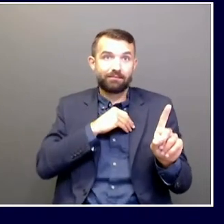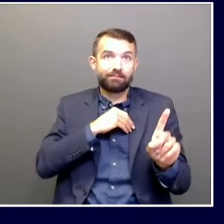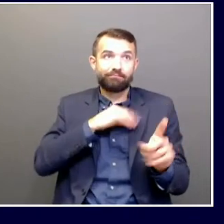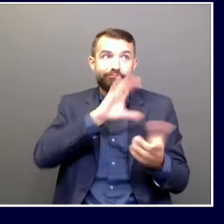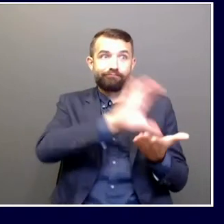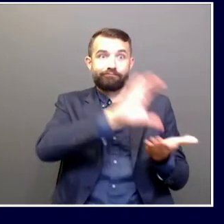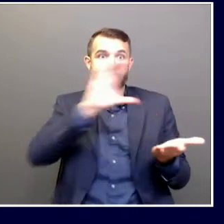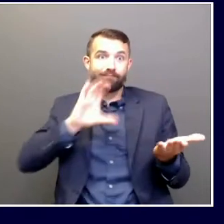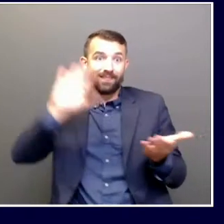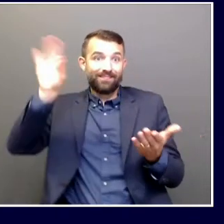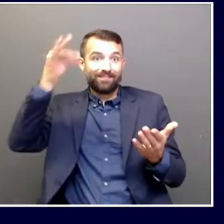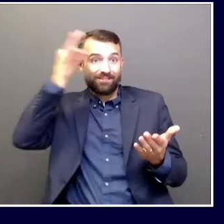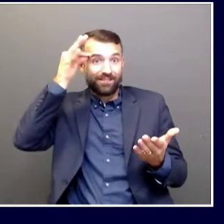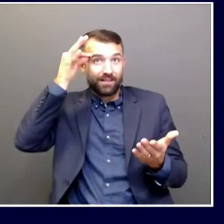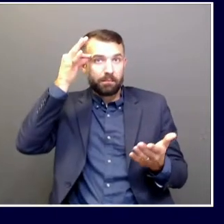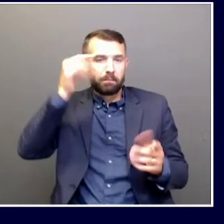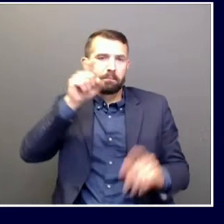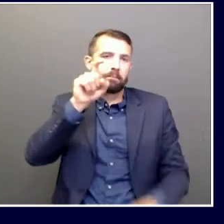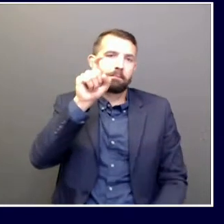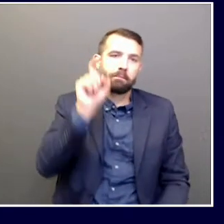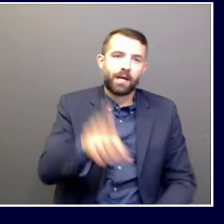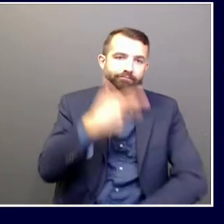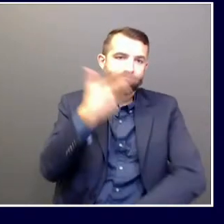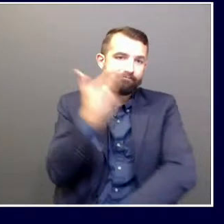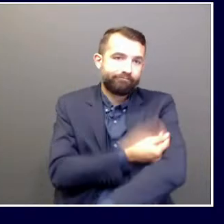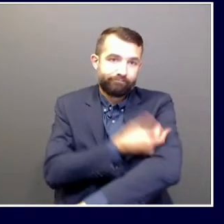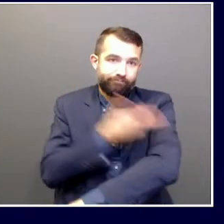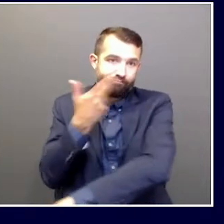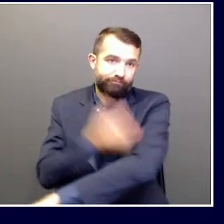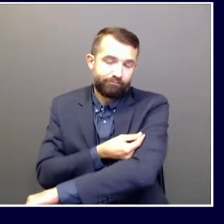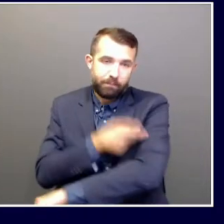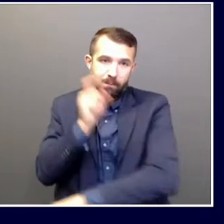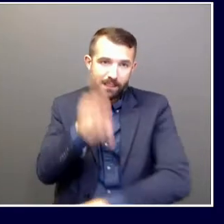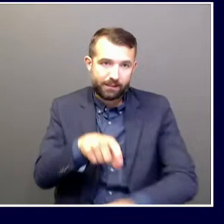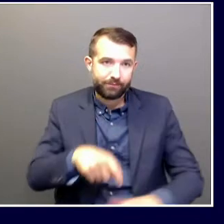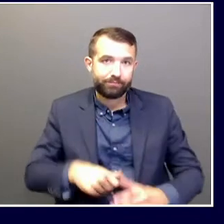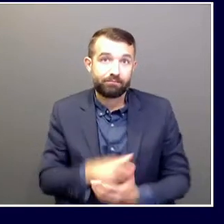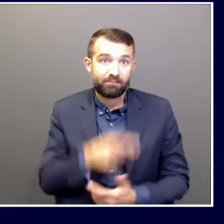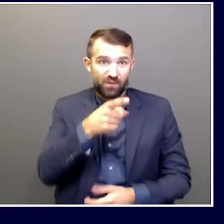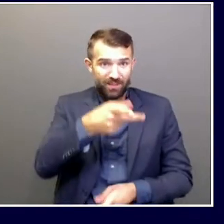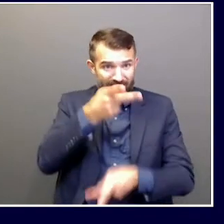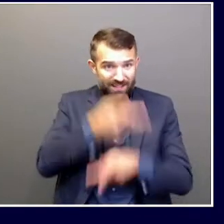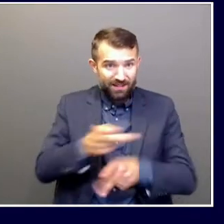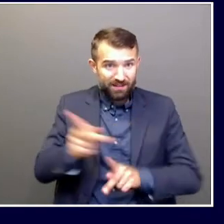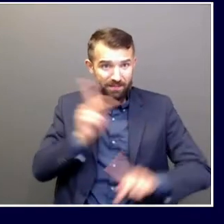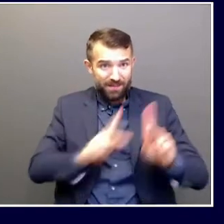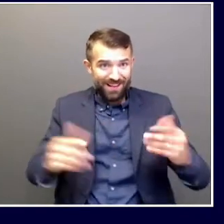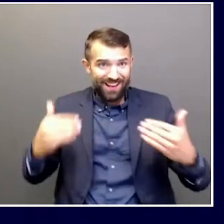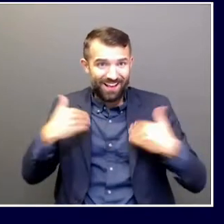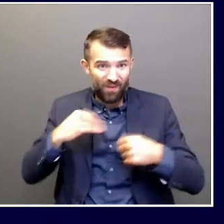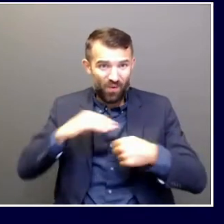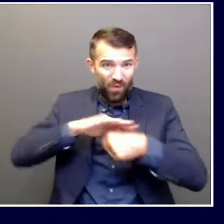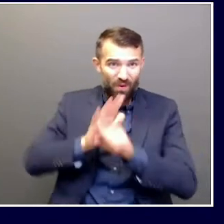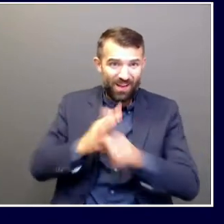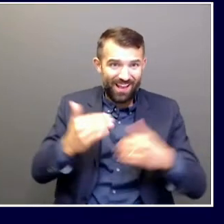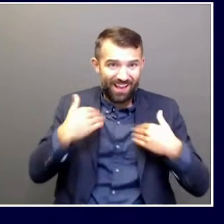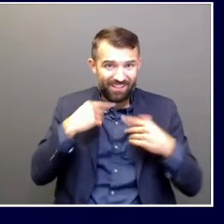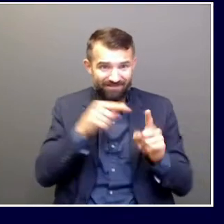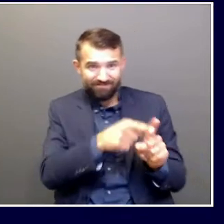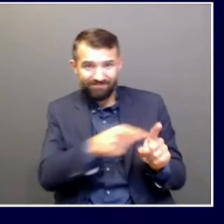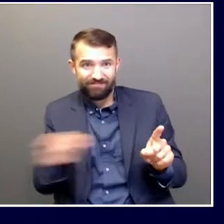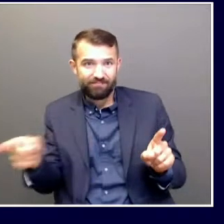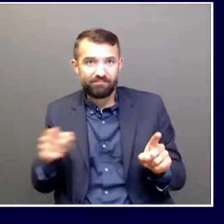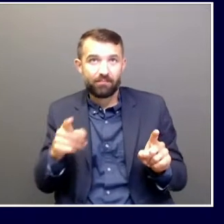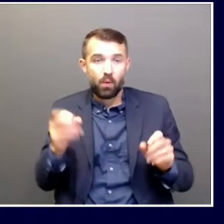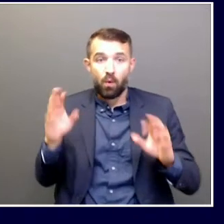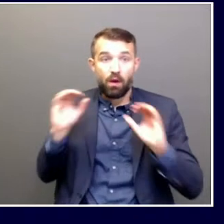healthcare workers. They are caring for people with COVID-19. Those people themselves who don't have COVID-19 need protection,